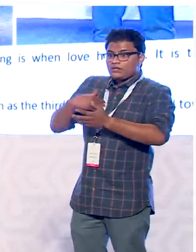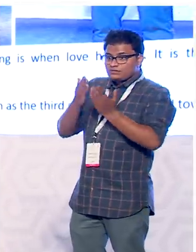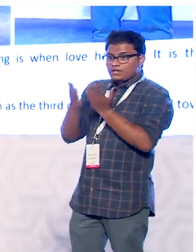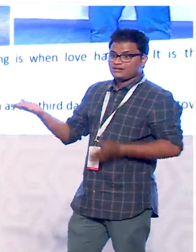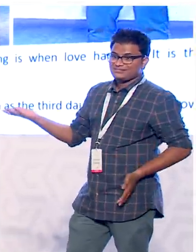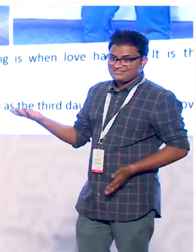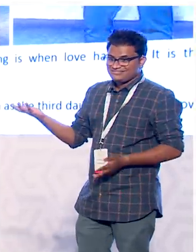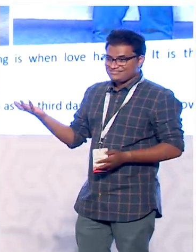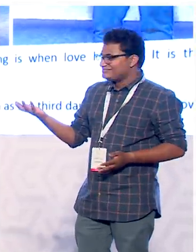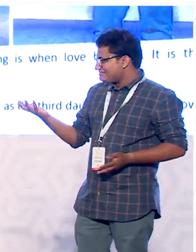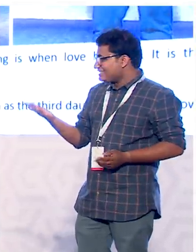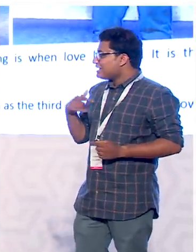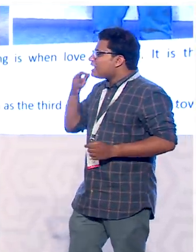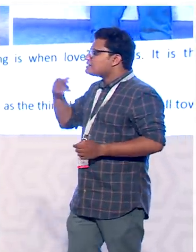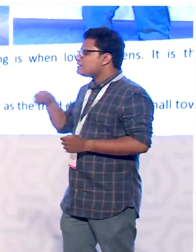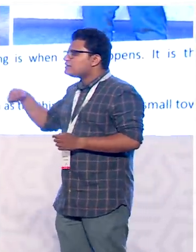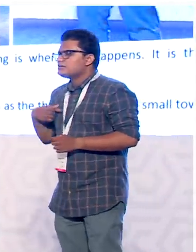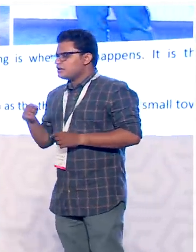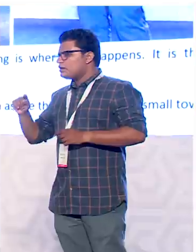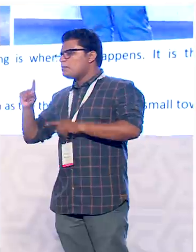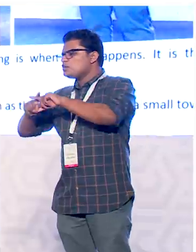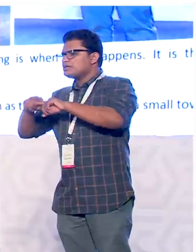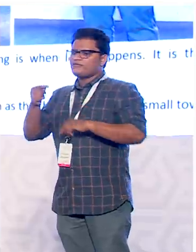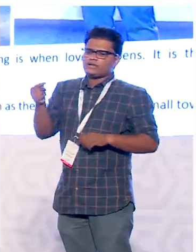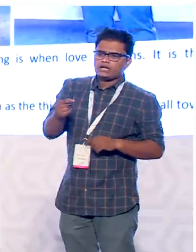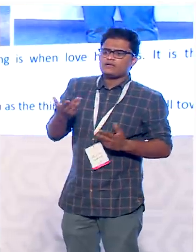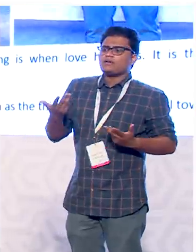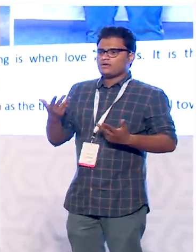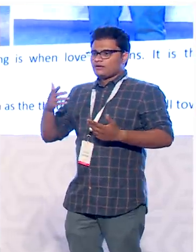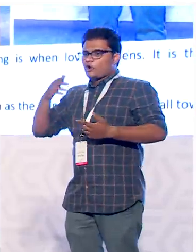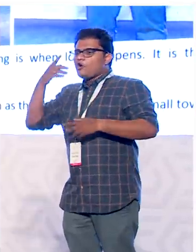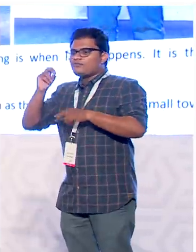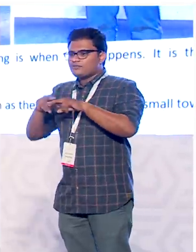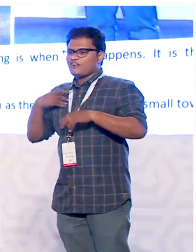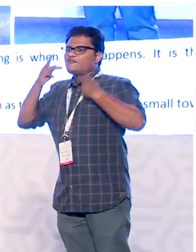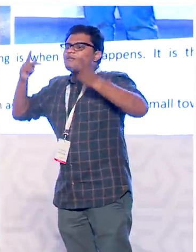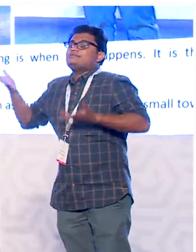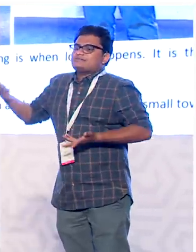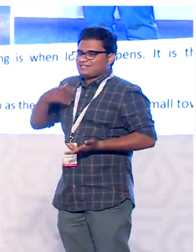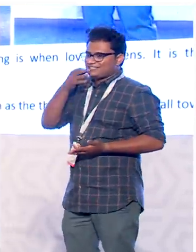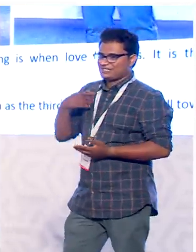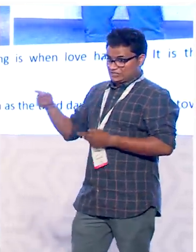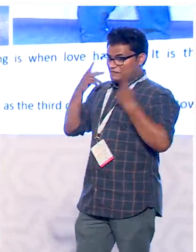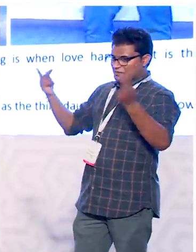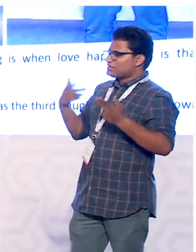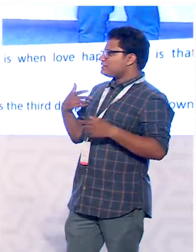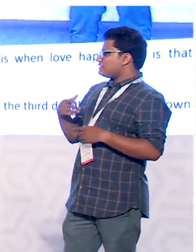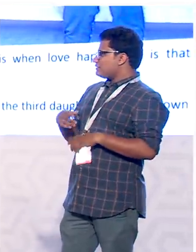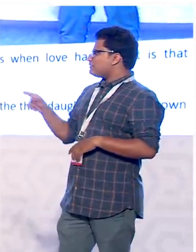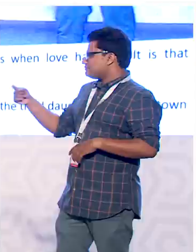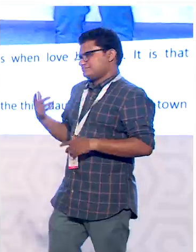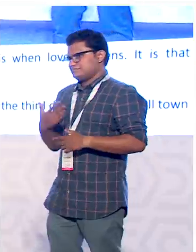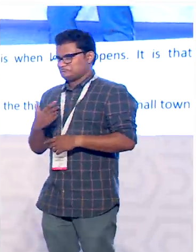So what are the advantages and disadvantages of being a celebrity? The advantage of being a celebrity